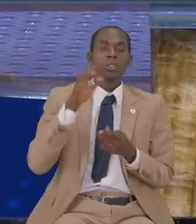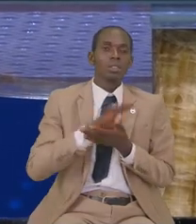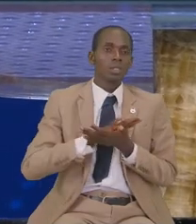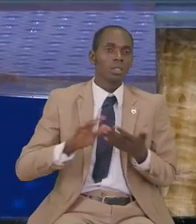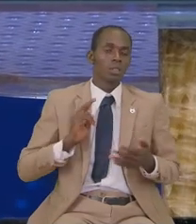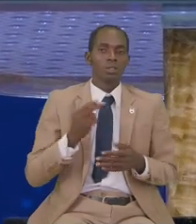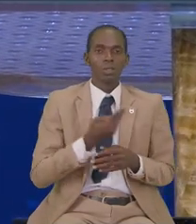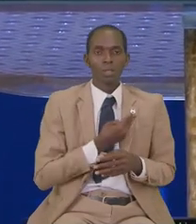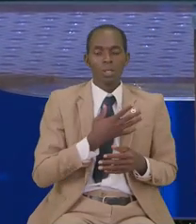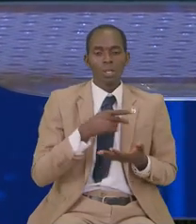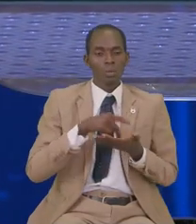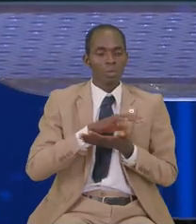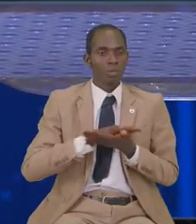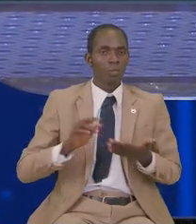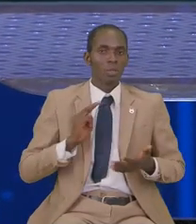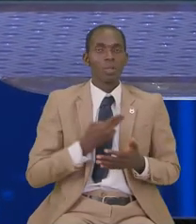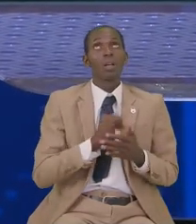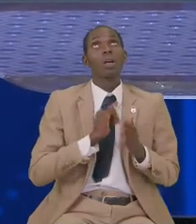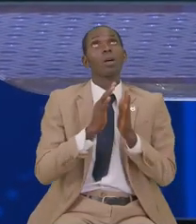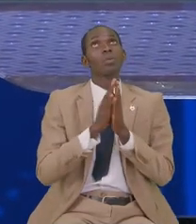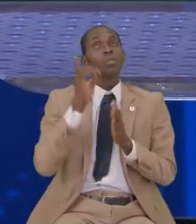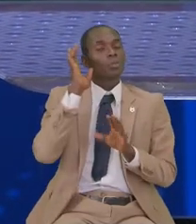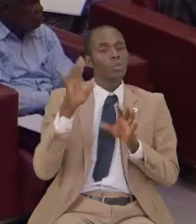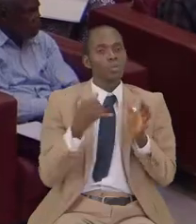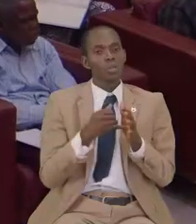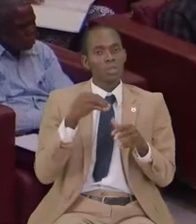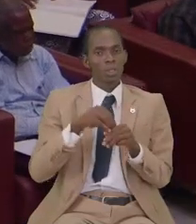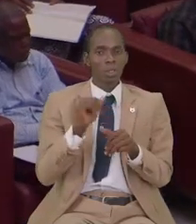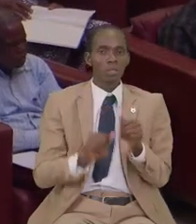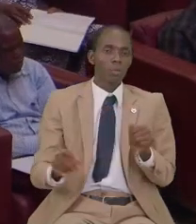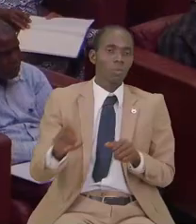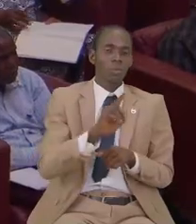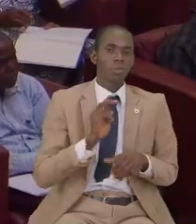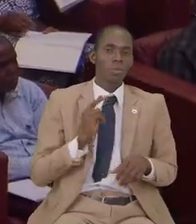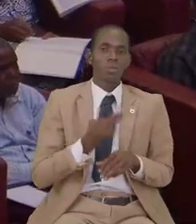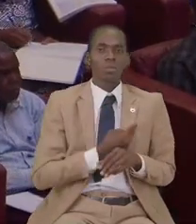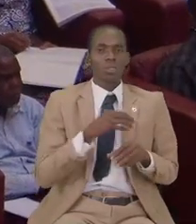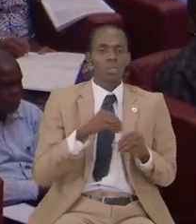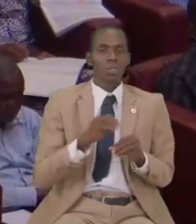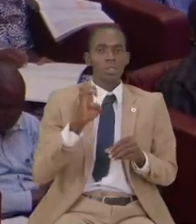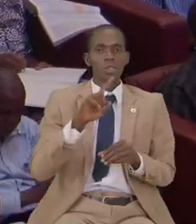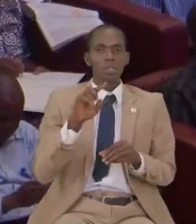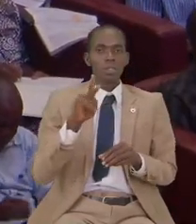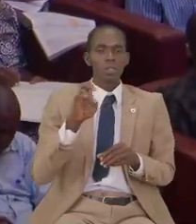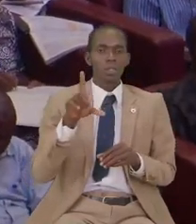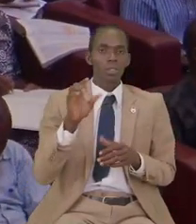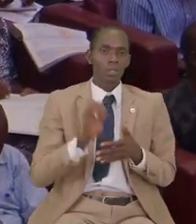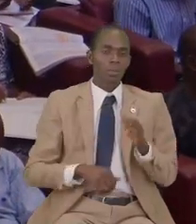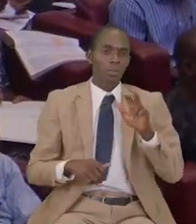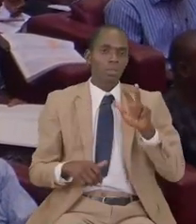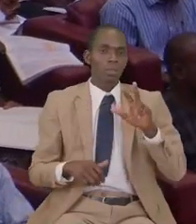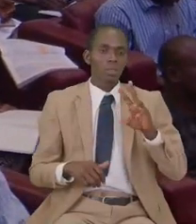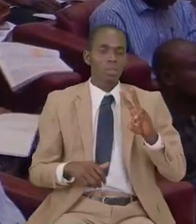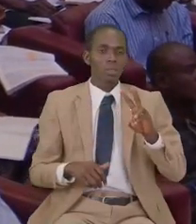us and purifies us. I pray He'll do it for every one of us. Look at Ezekiel chapter 36, and I'm reading from